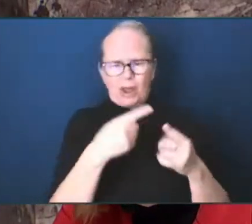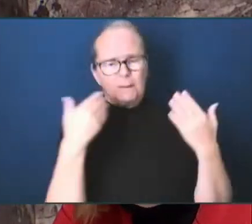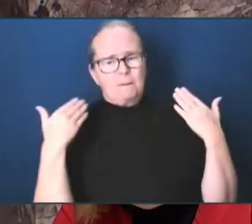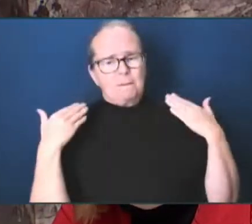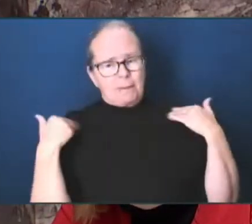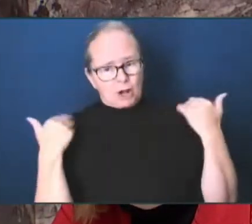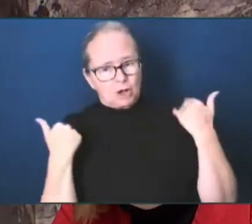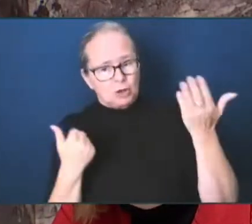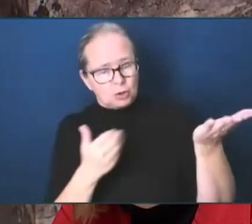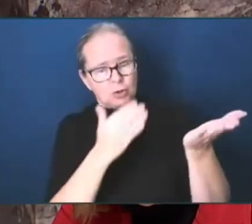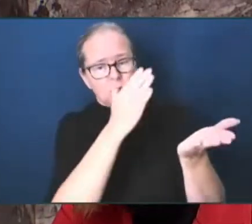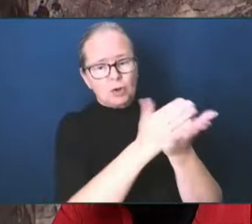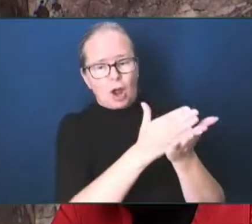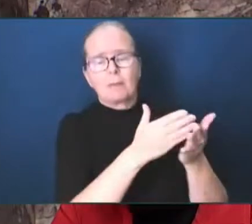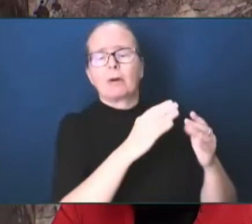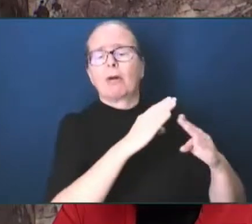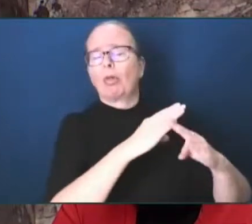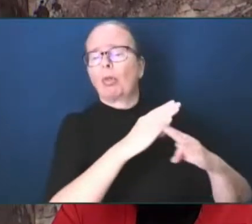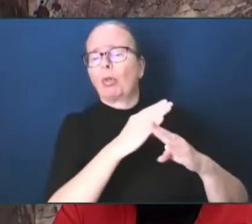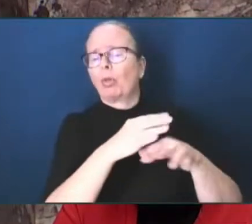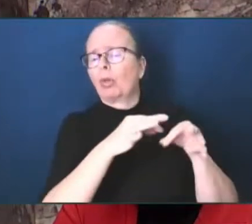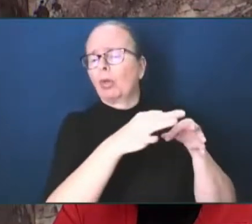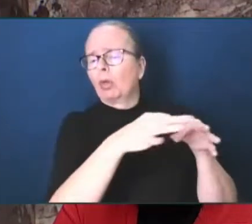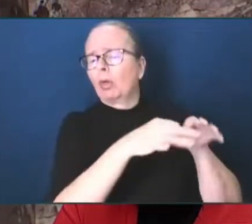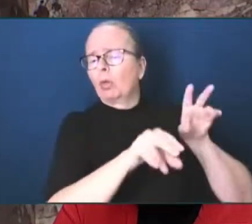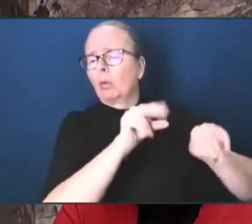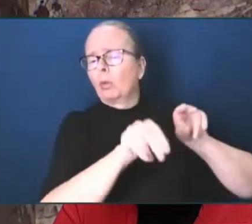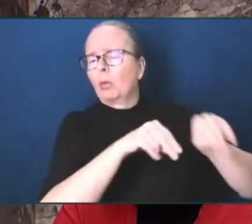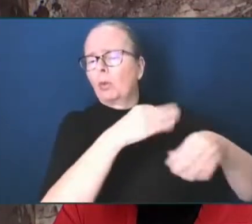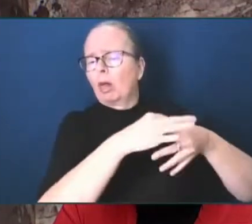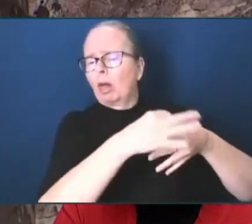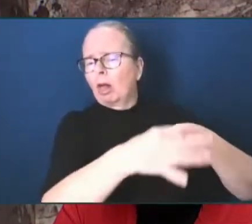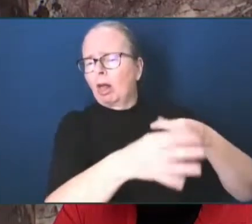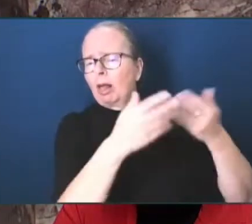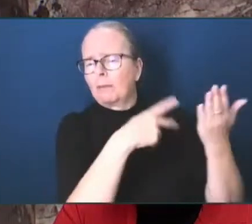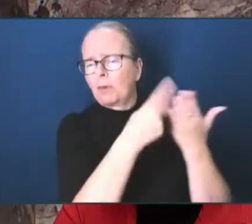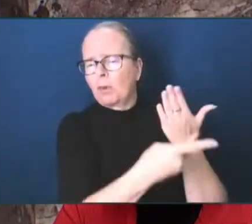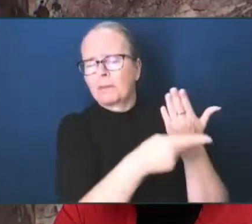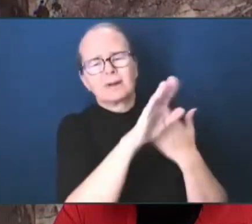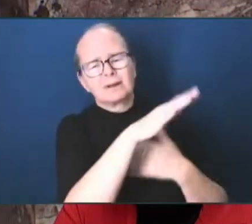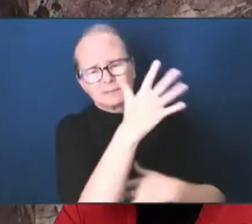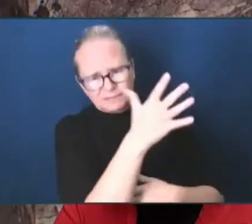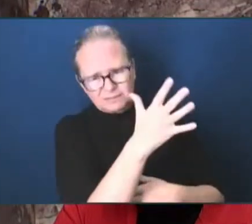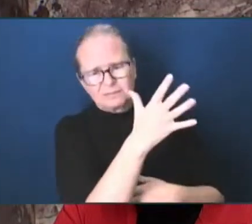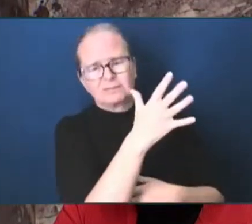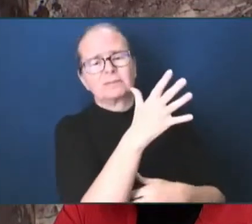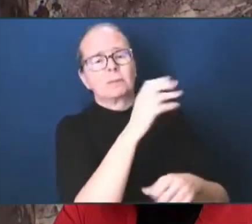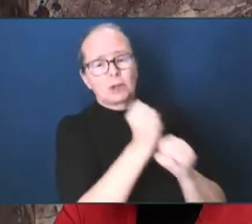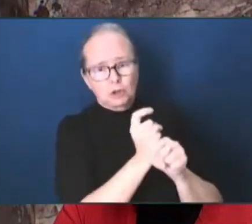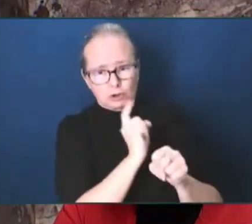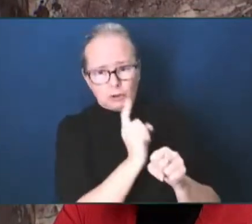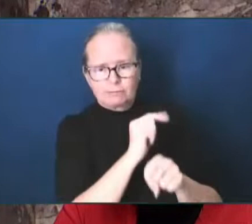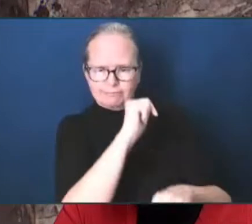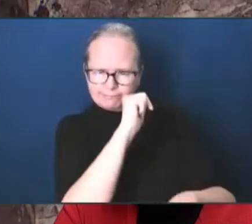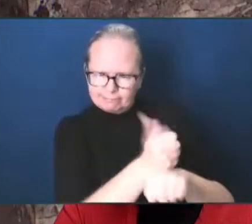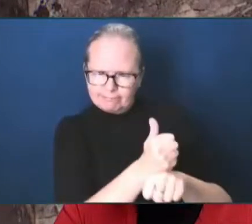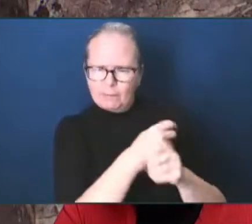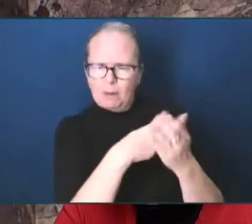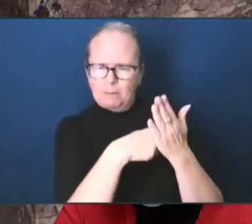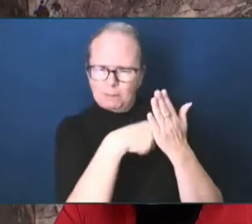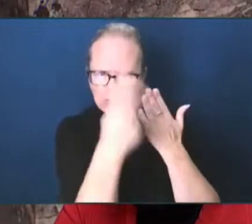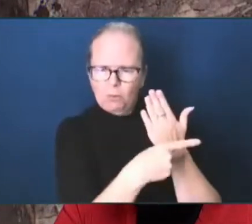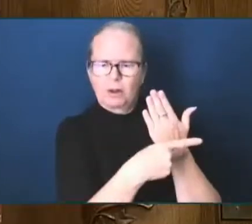needed programs, and ensure that these communities get the programs or the expanded programs that they need?